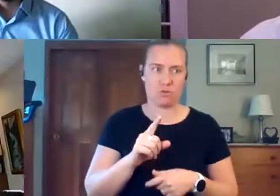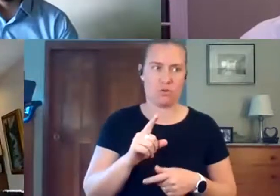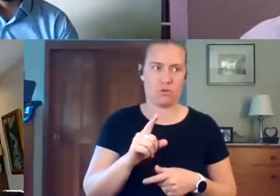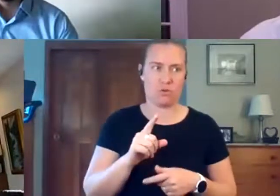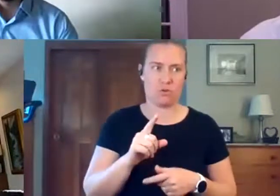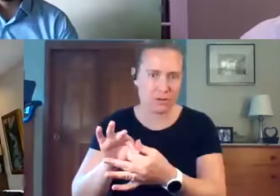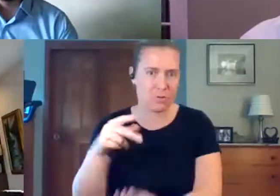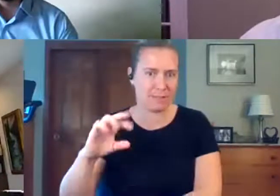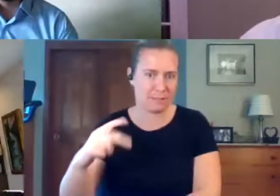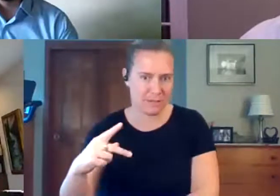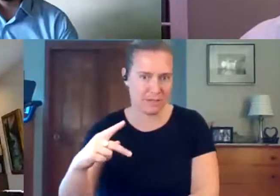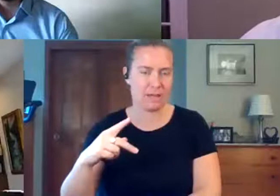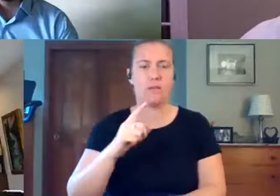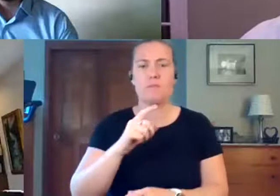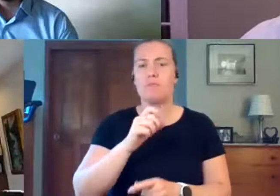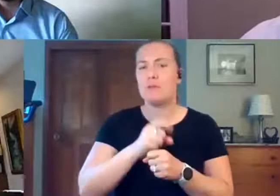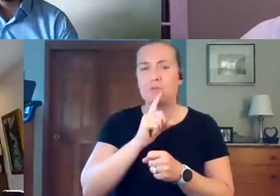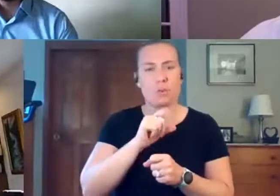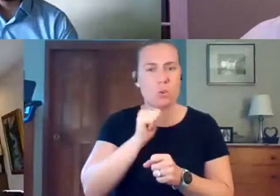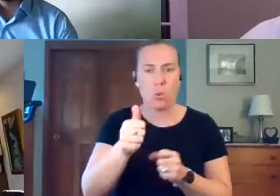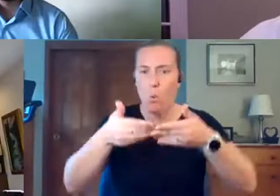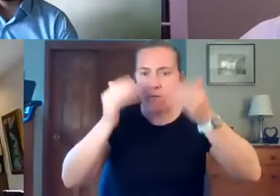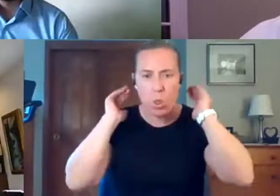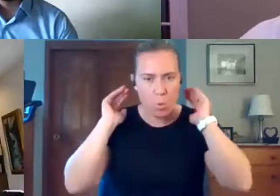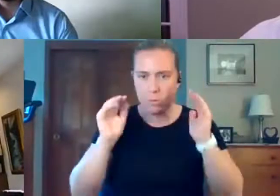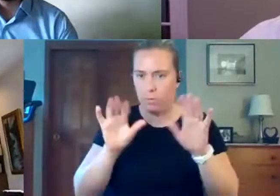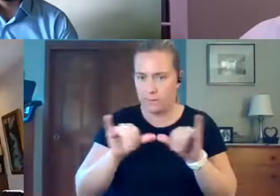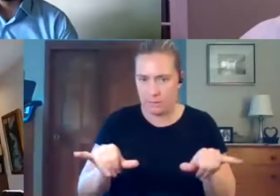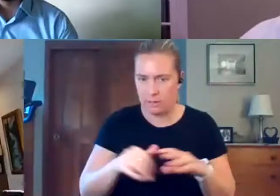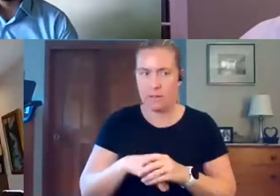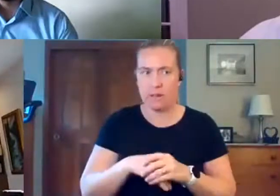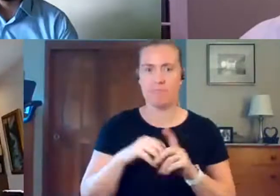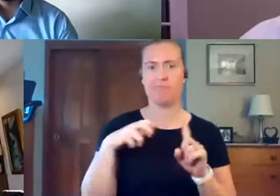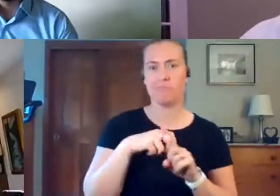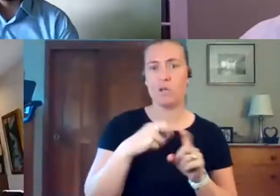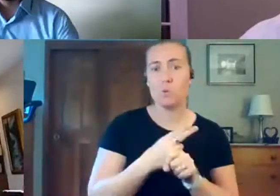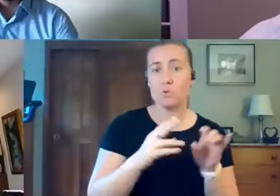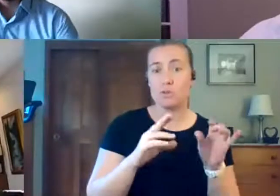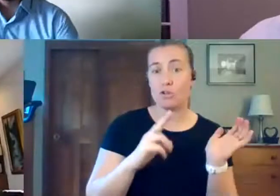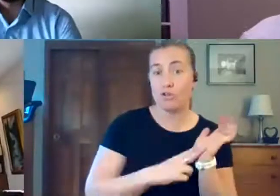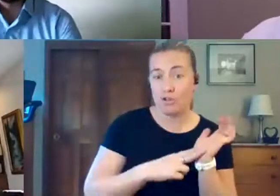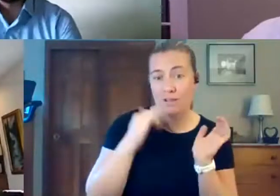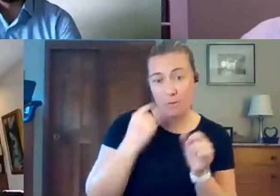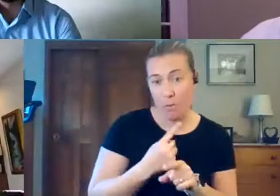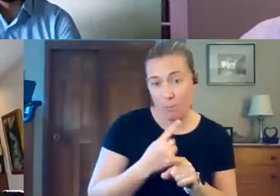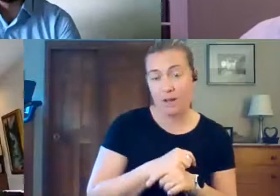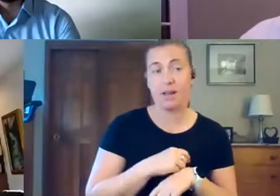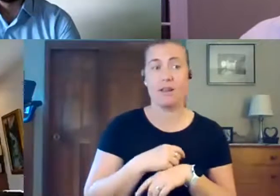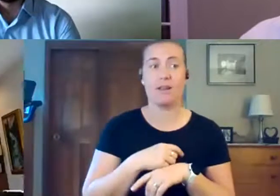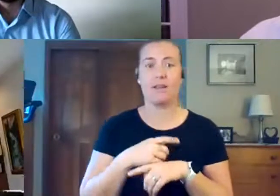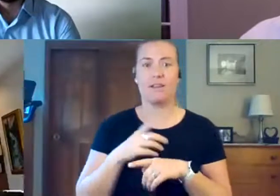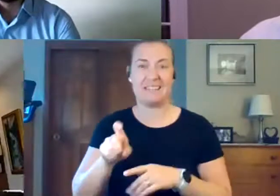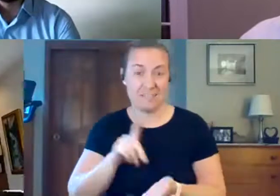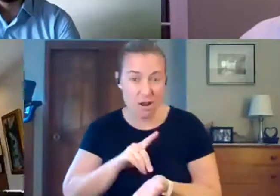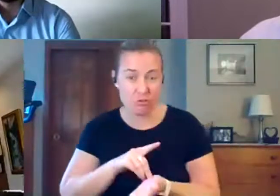care, that we're not overloading the system, and that we're making sure, again, that we can use the nursing resources when that's appropriate, and then the provider resources when it's appropriate. And that's